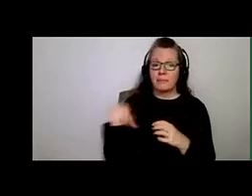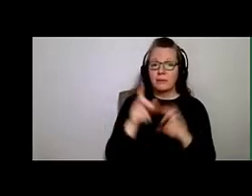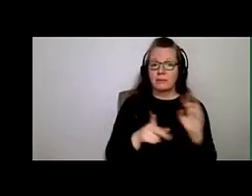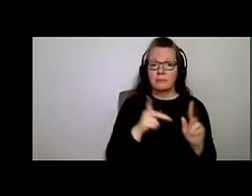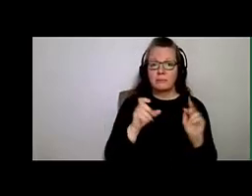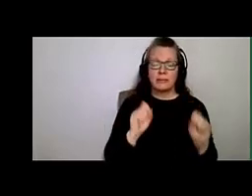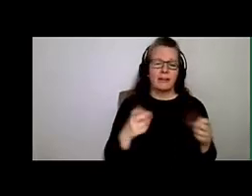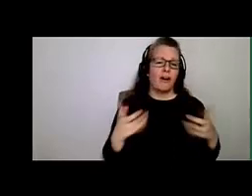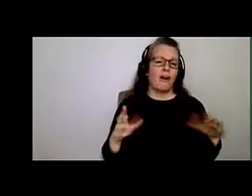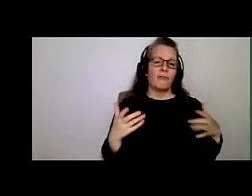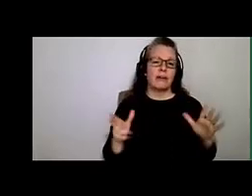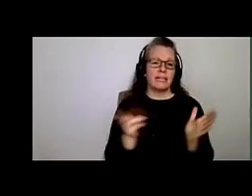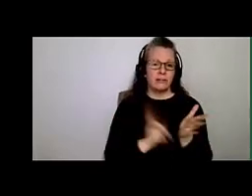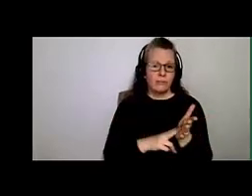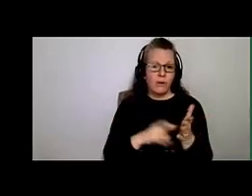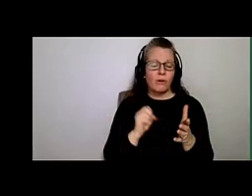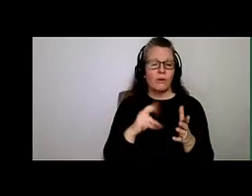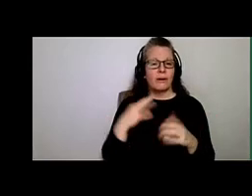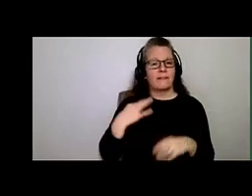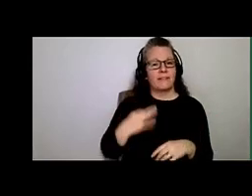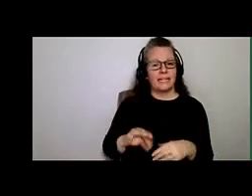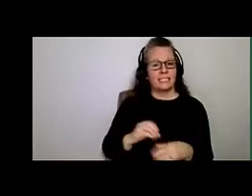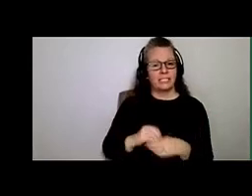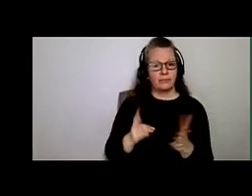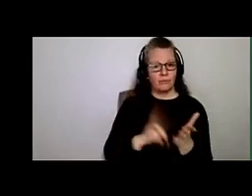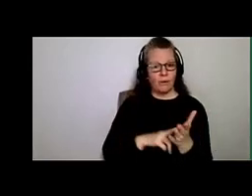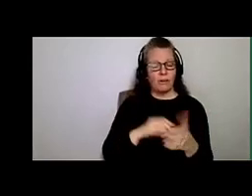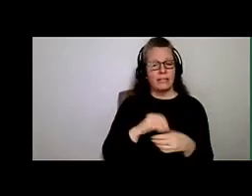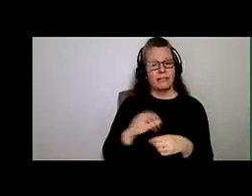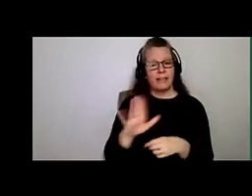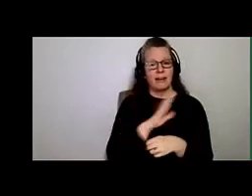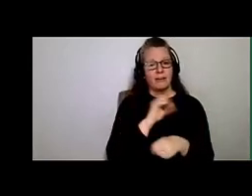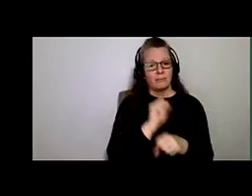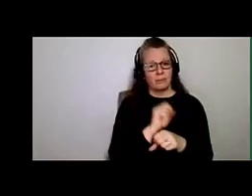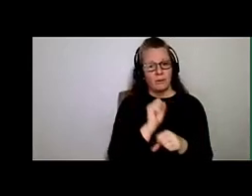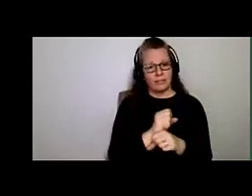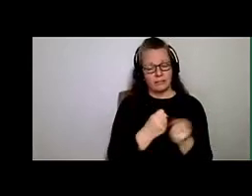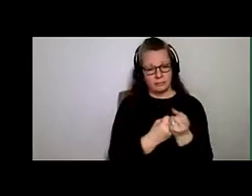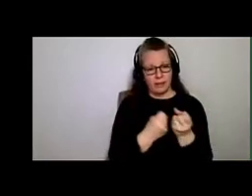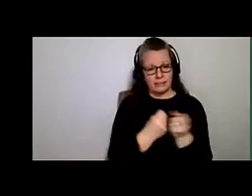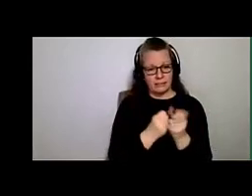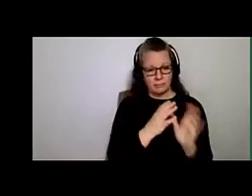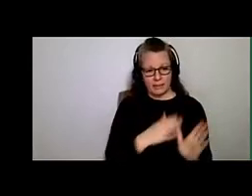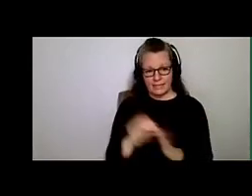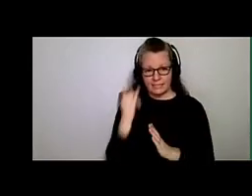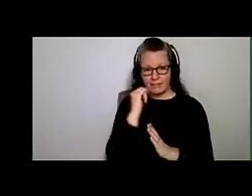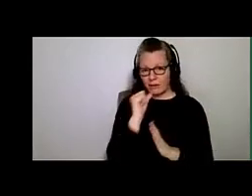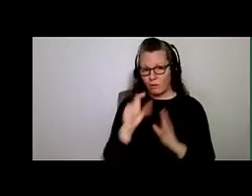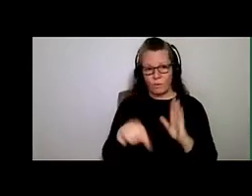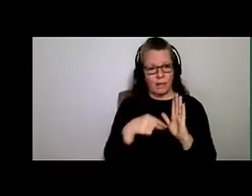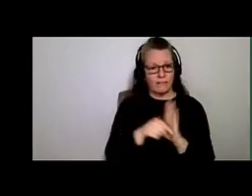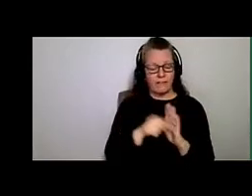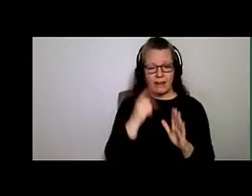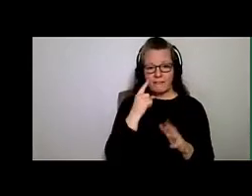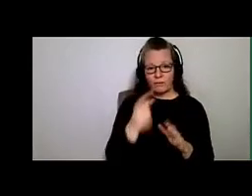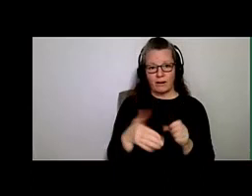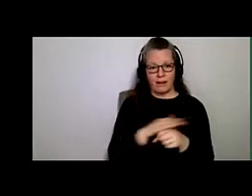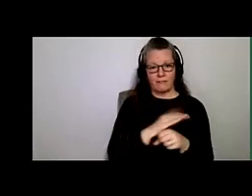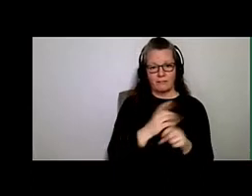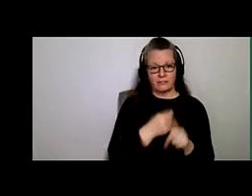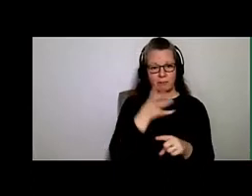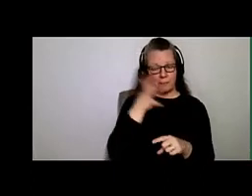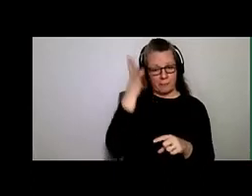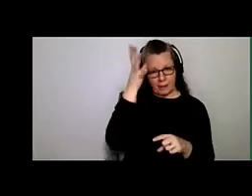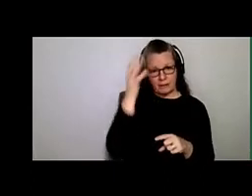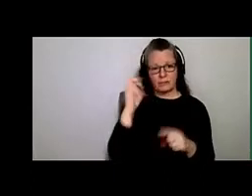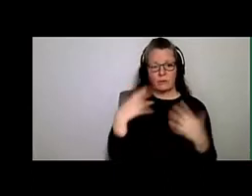be enrolled or take advantage and enroll in their employer-sponsored plans if they're no longer eligible for coverage for Health First